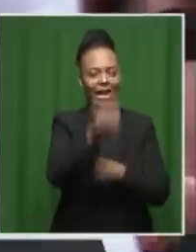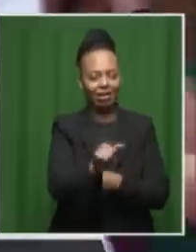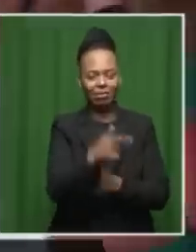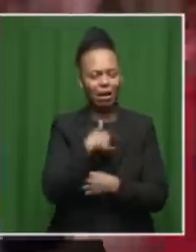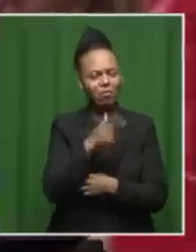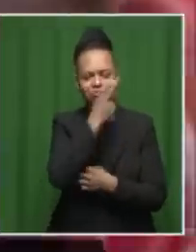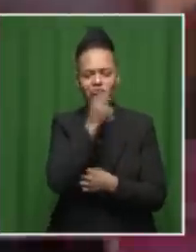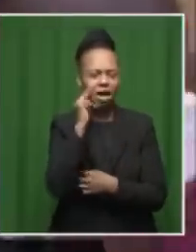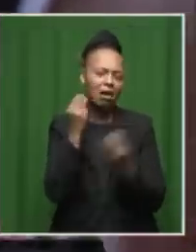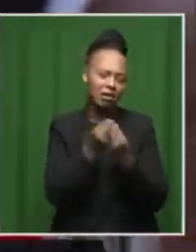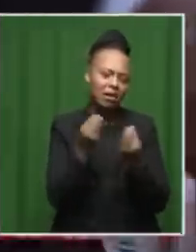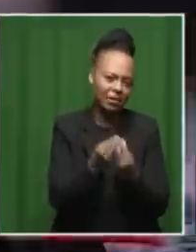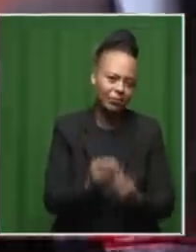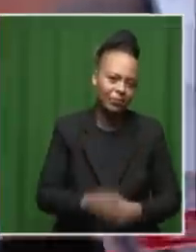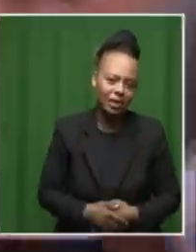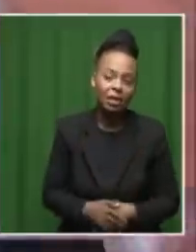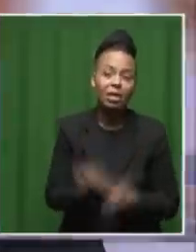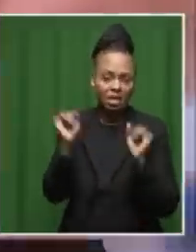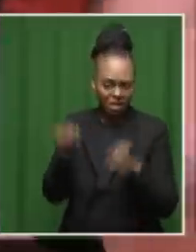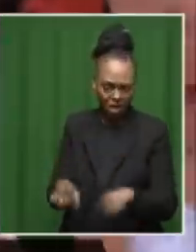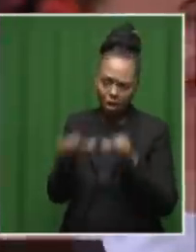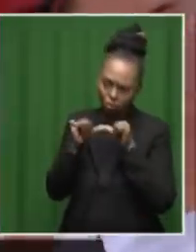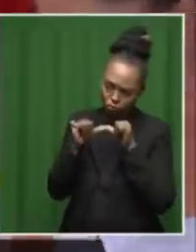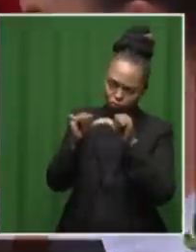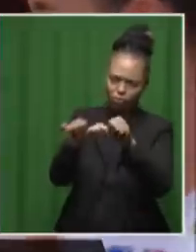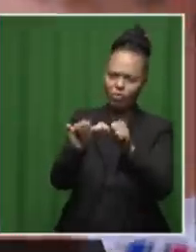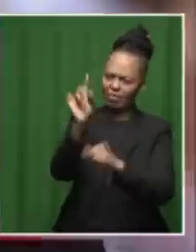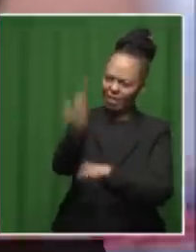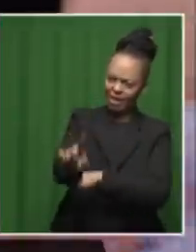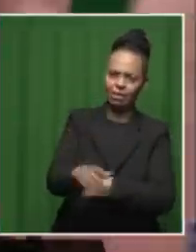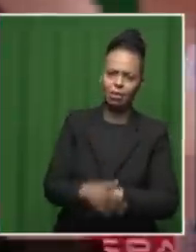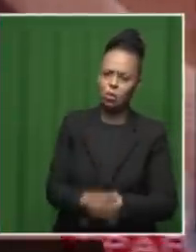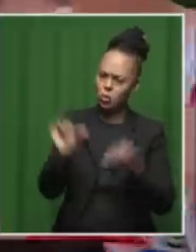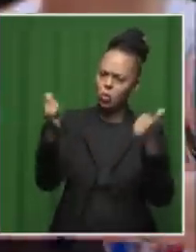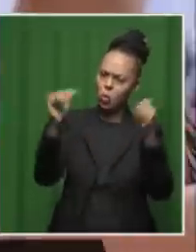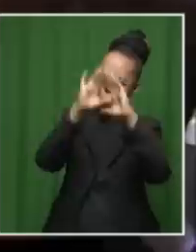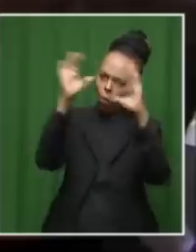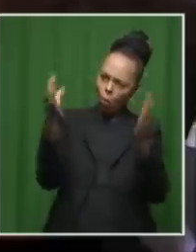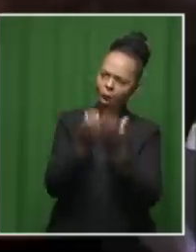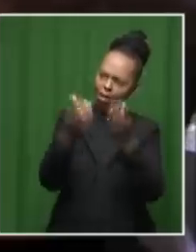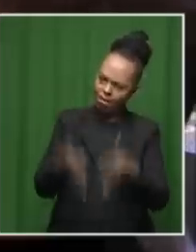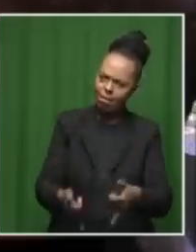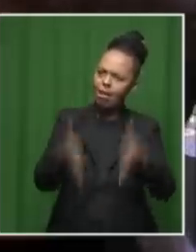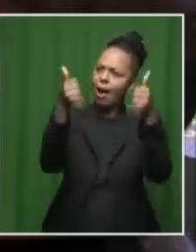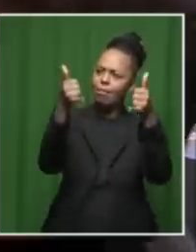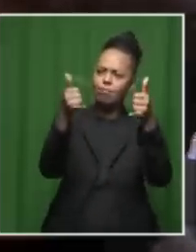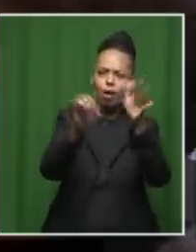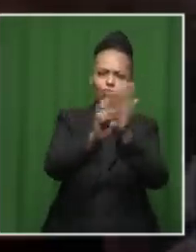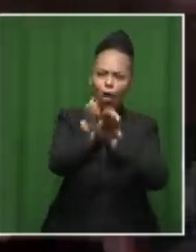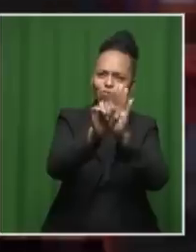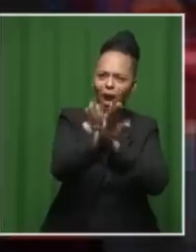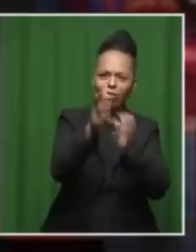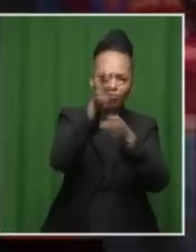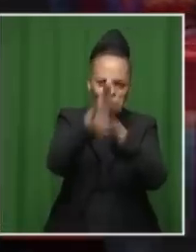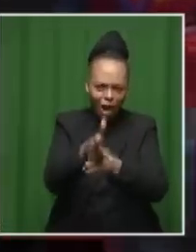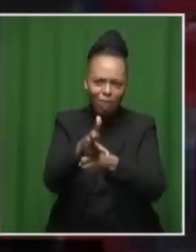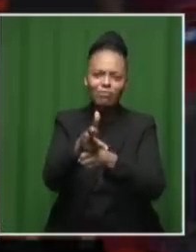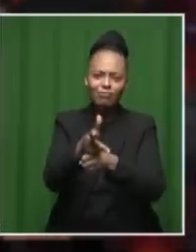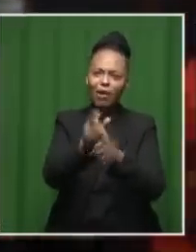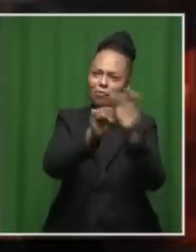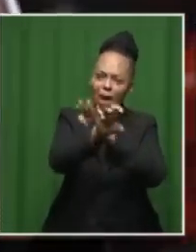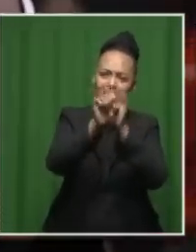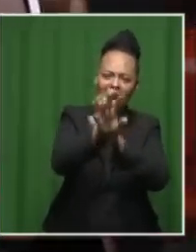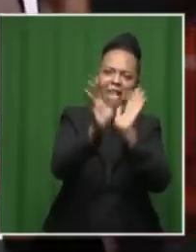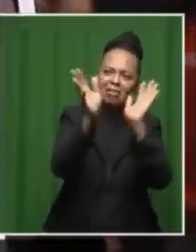continuity from here on in, because it's all good and great to have the World Cup and, yeah, you know, we have the broadcasting, but from here